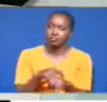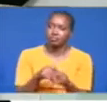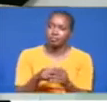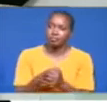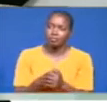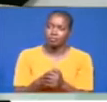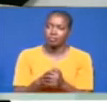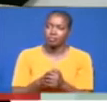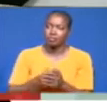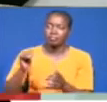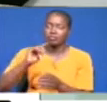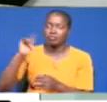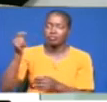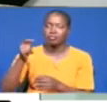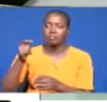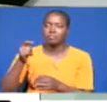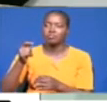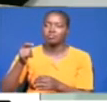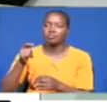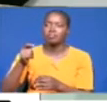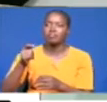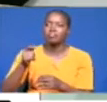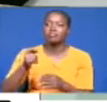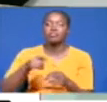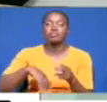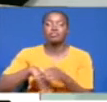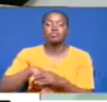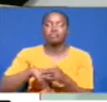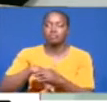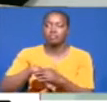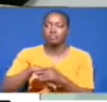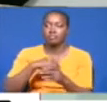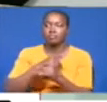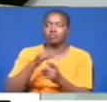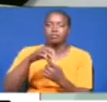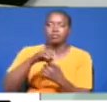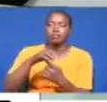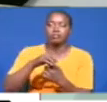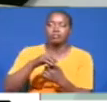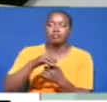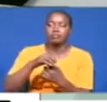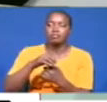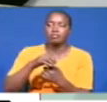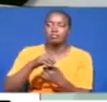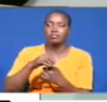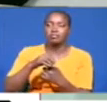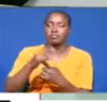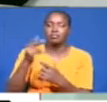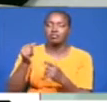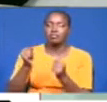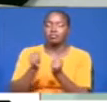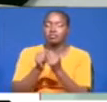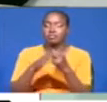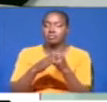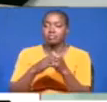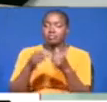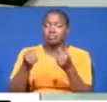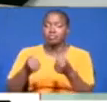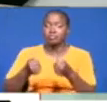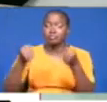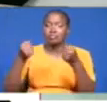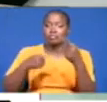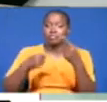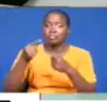Mount Kenya Region Football defending champions Olbolosat from Nyandarua defended their 2019 trophy after they beat